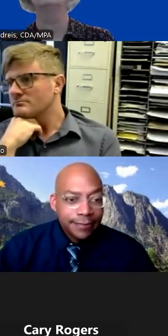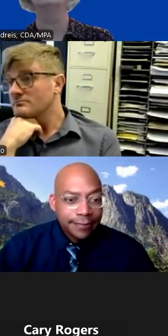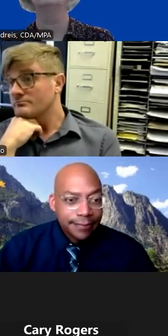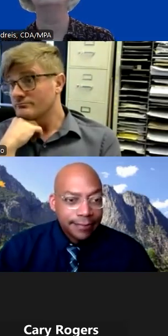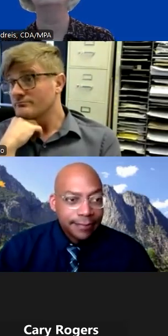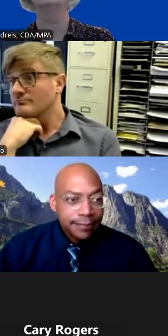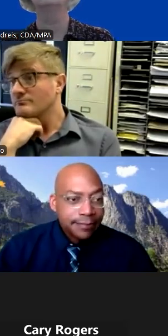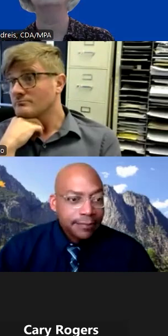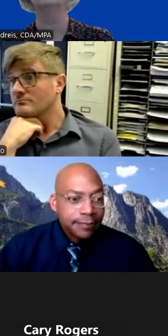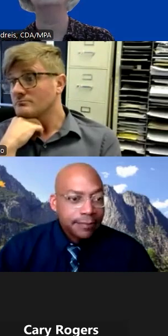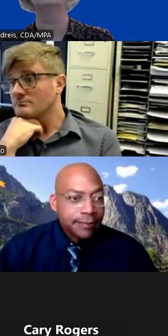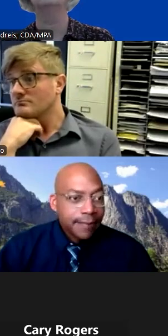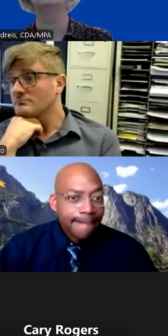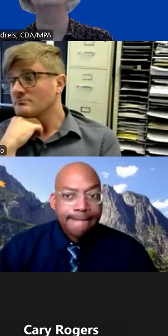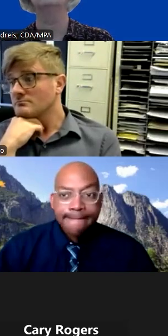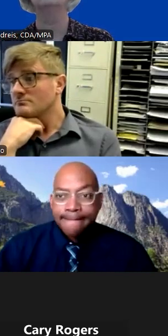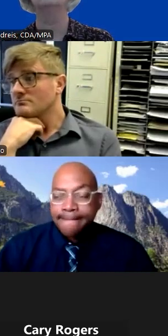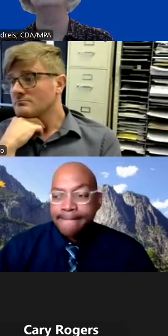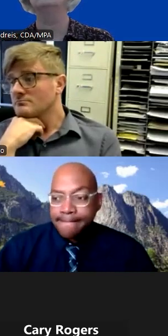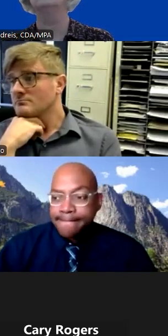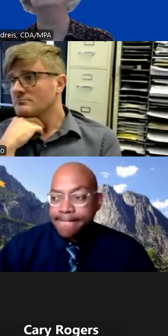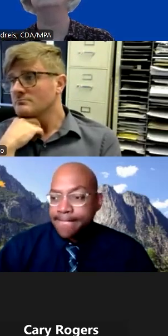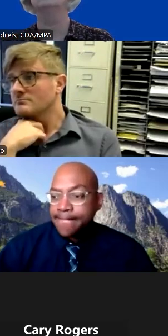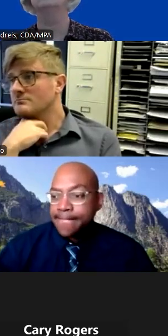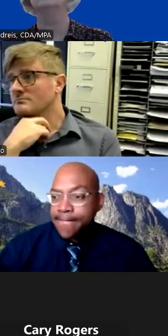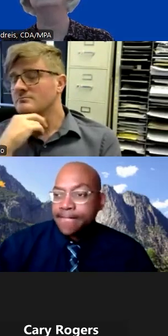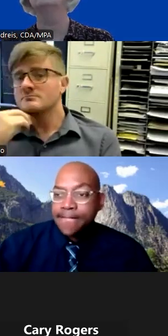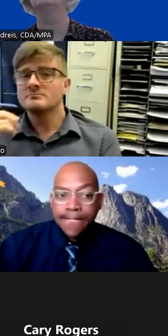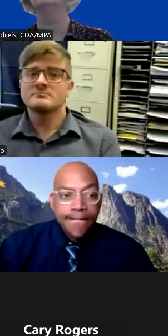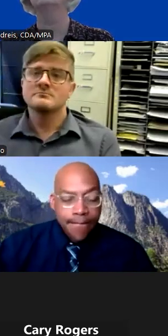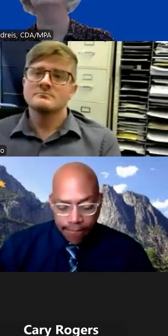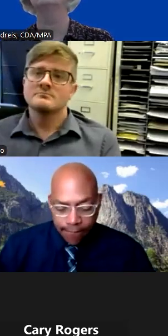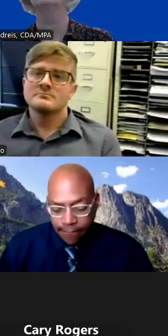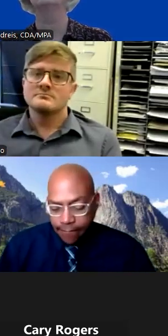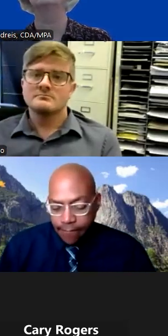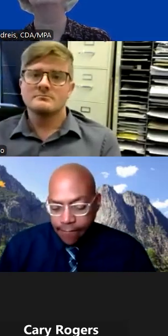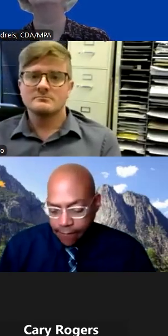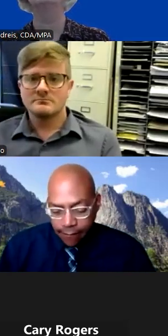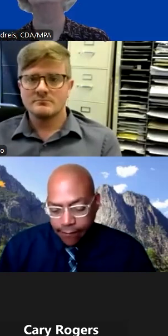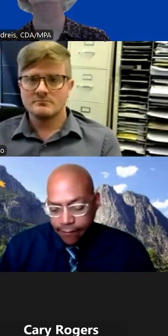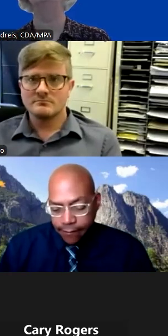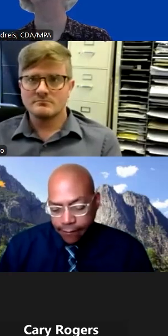new information from a AAA, then they may or may not share. But is there a